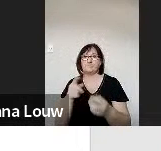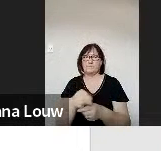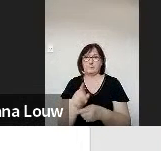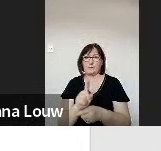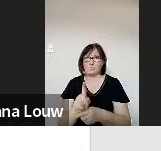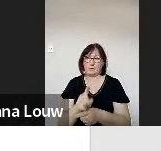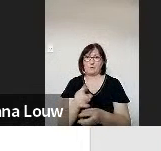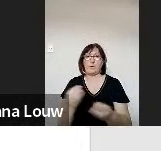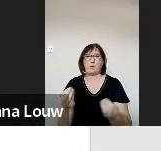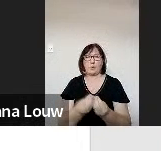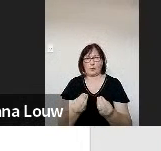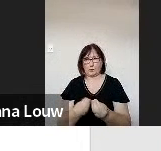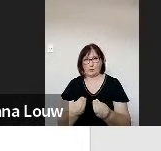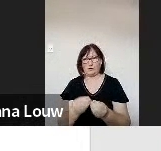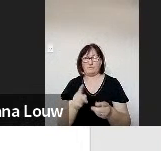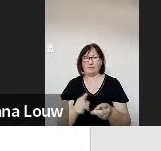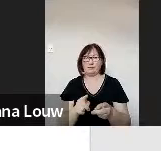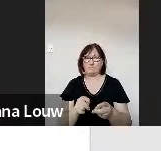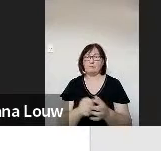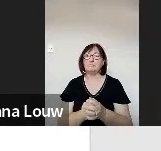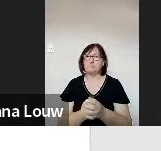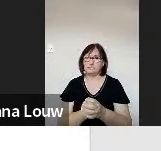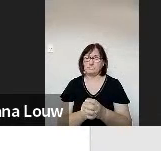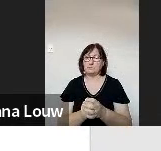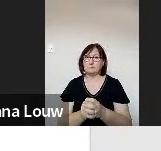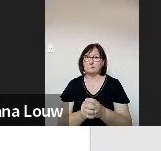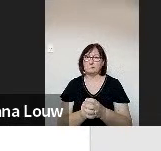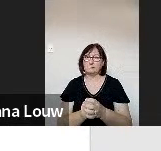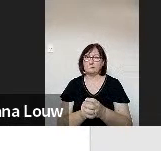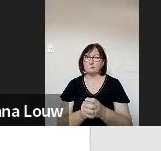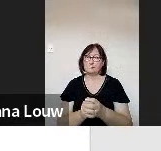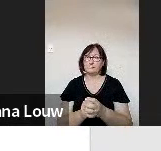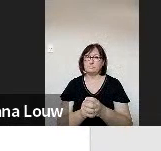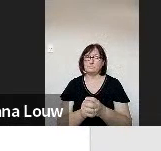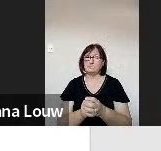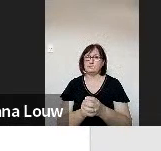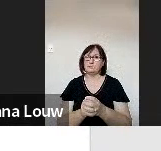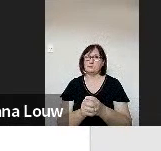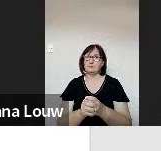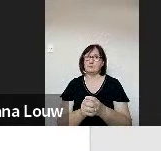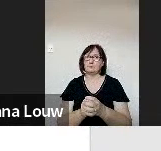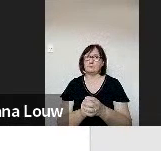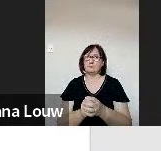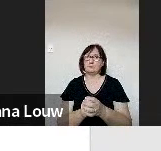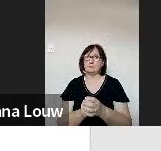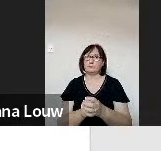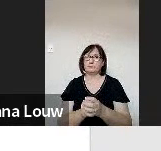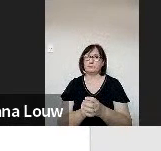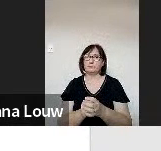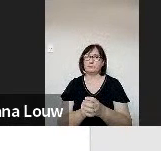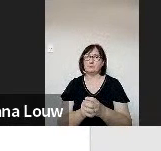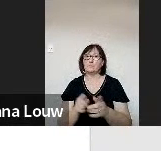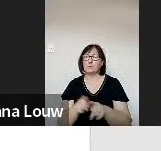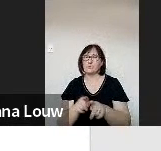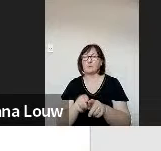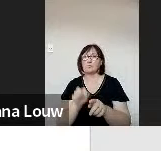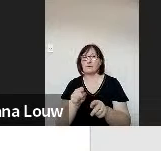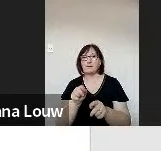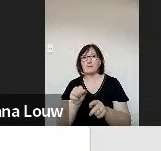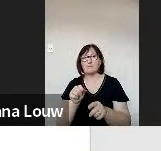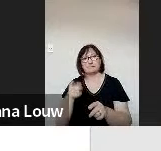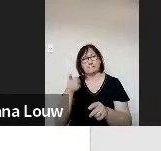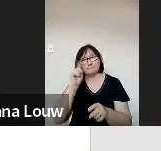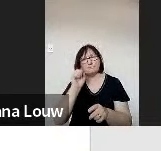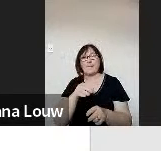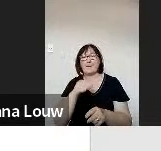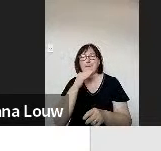goods. And in so doing, one will have to determine the meaning, and if the meaning of